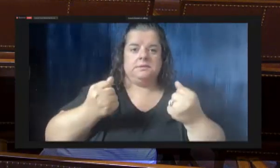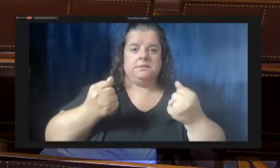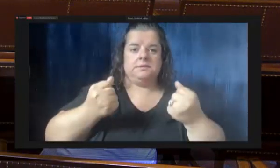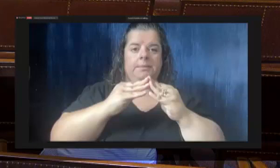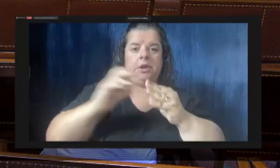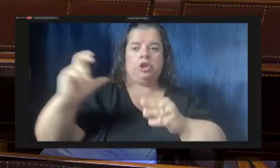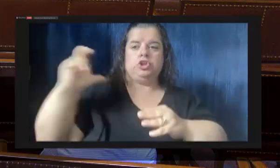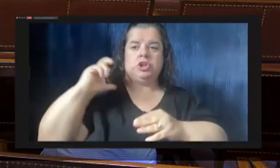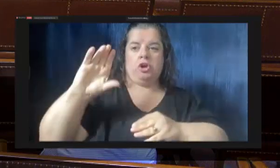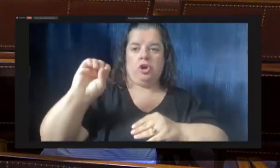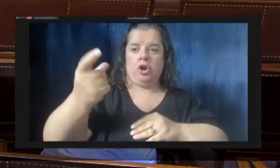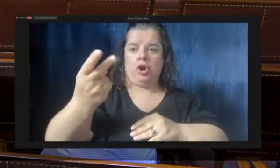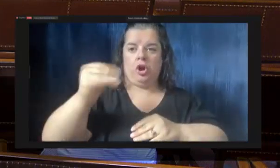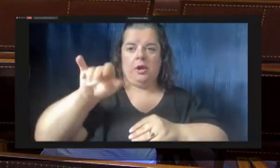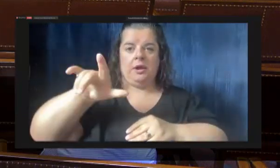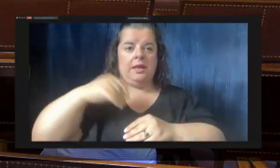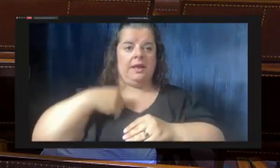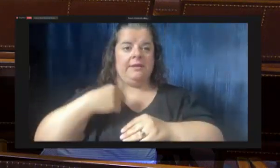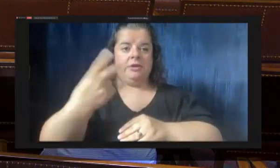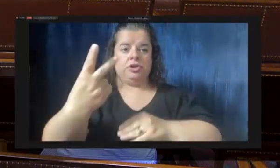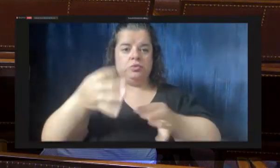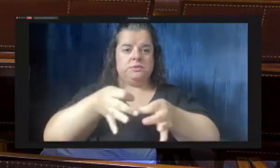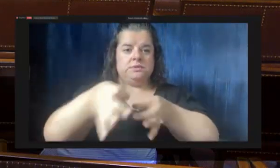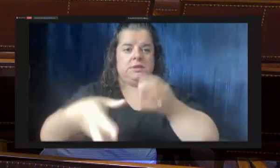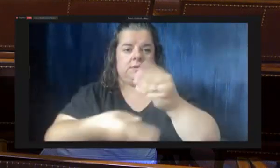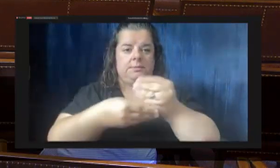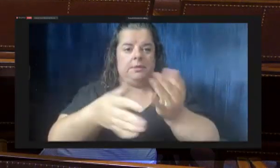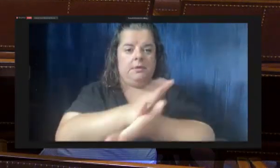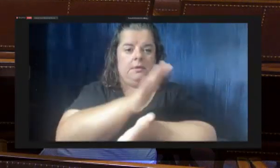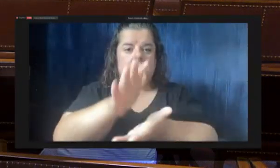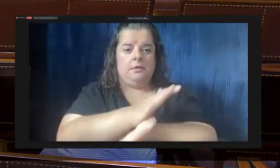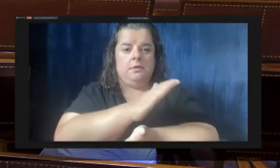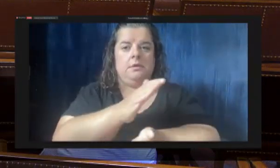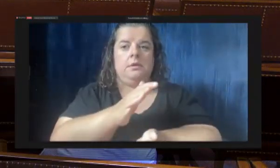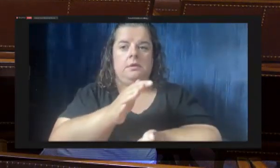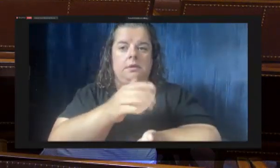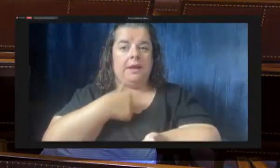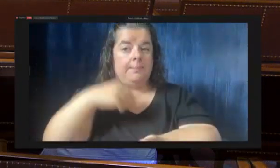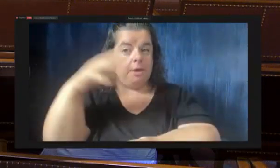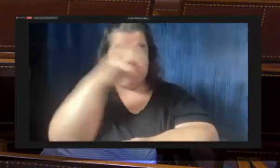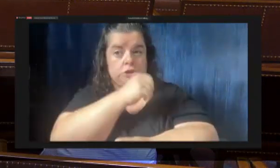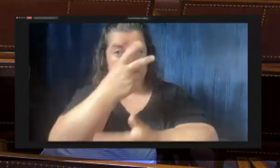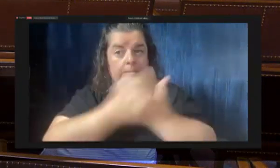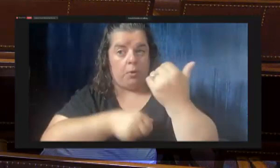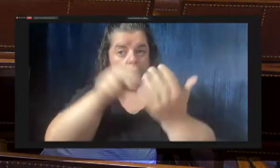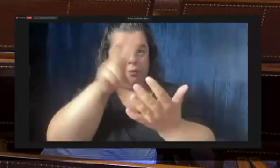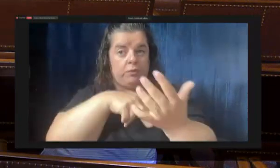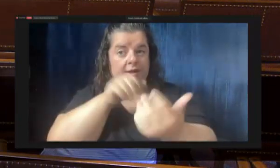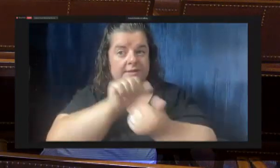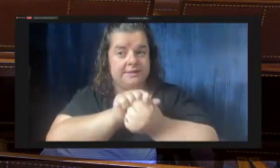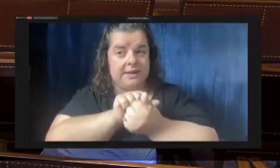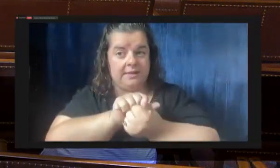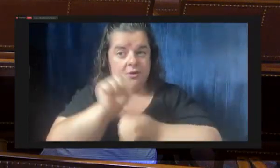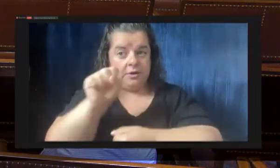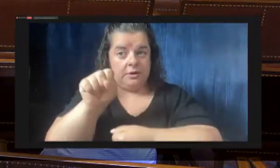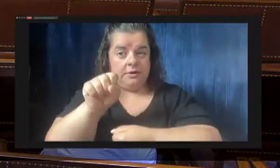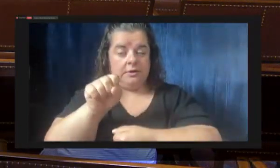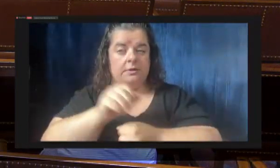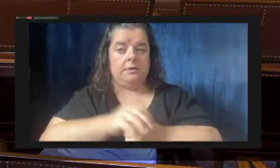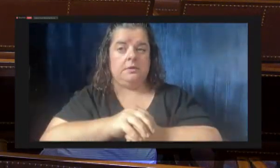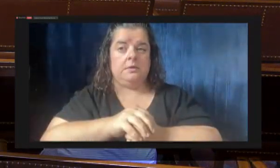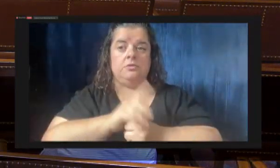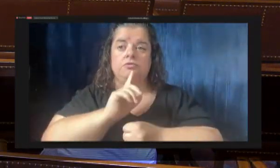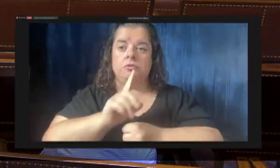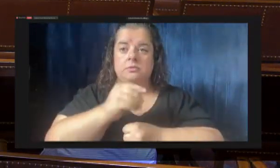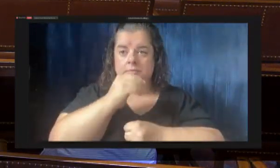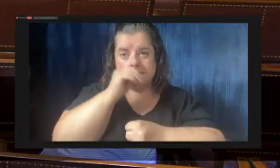Coghill. We have 2 supplemental papers. I'm assuming you want these both read together? Sure. And then I have